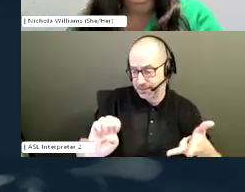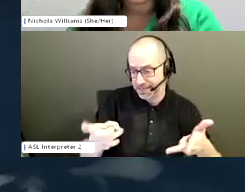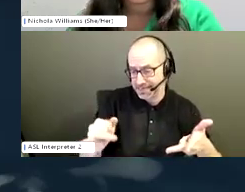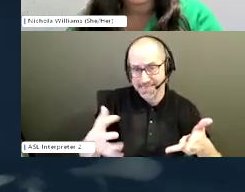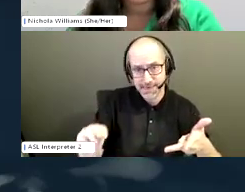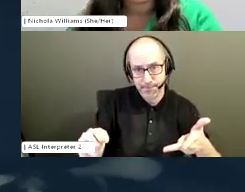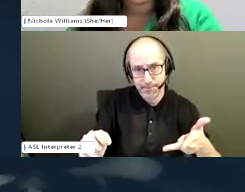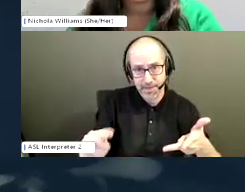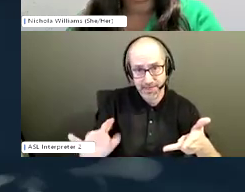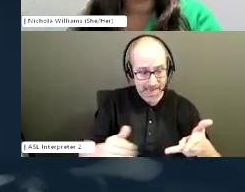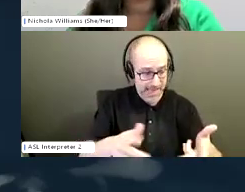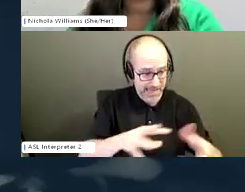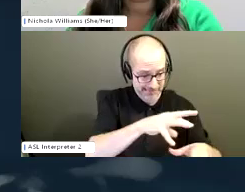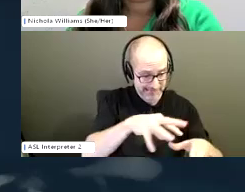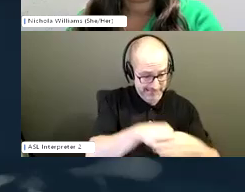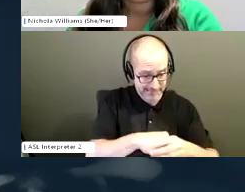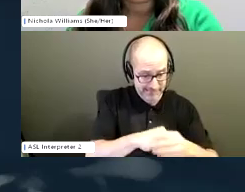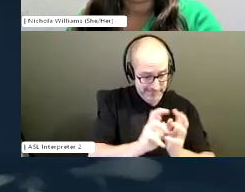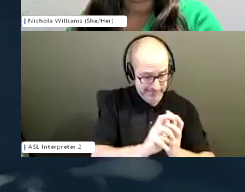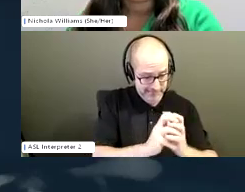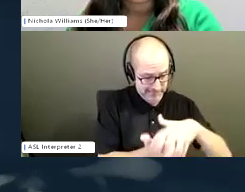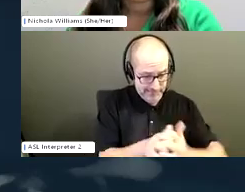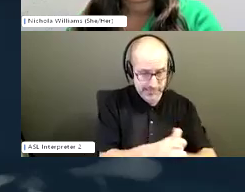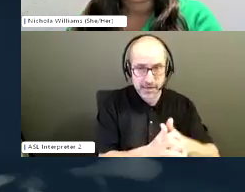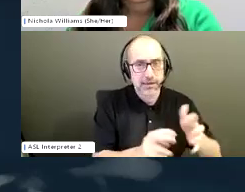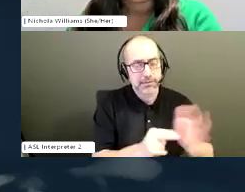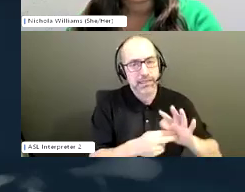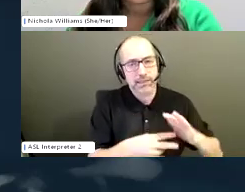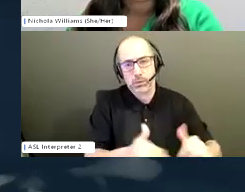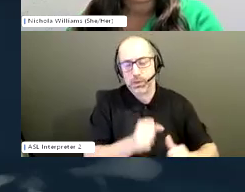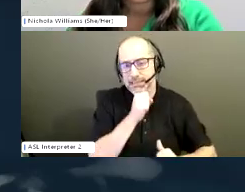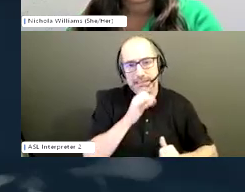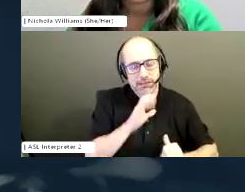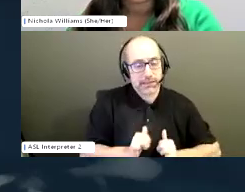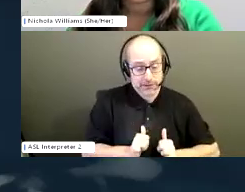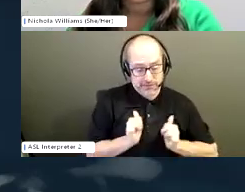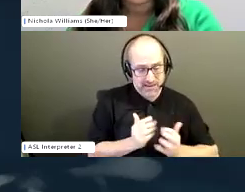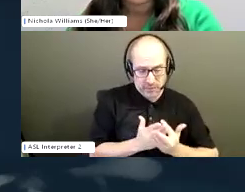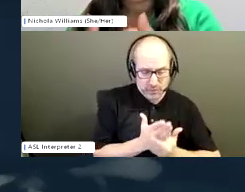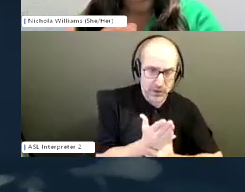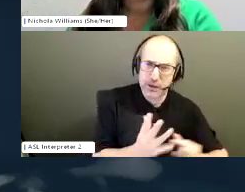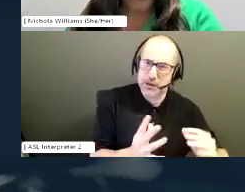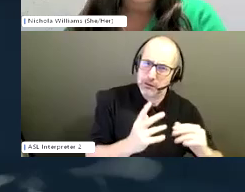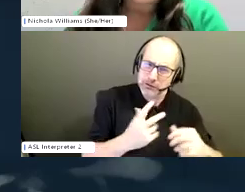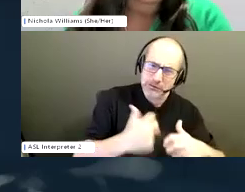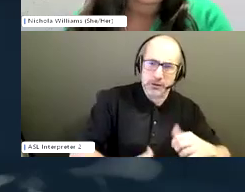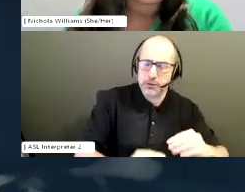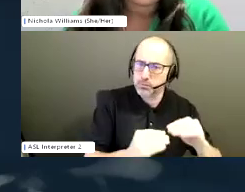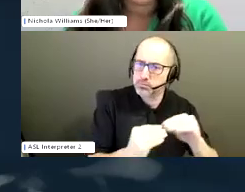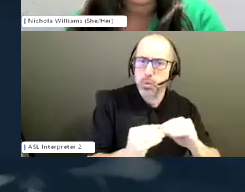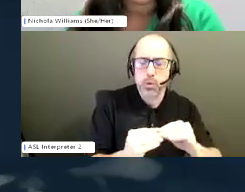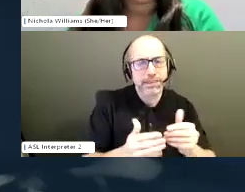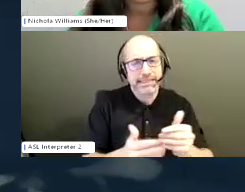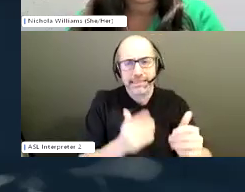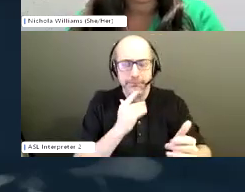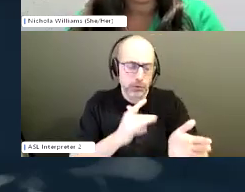discrimination can increase a senior survivor's vulnerability to economic abuse, and it limits their access to